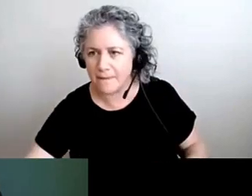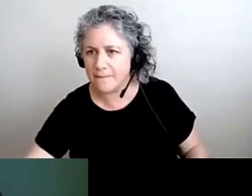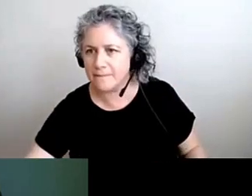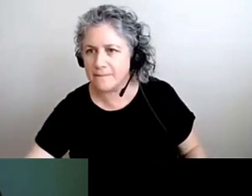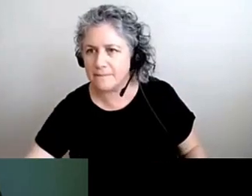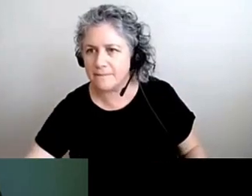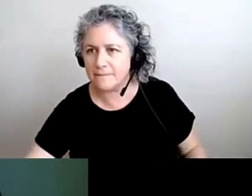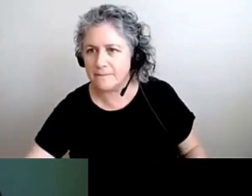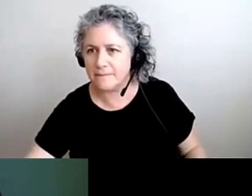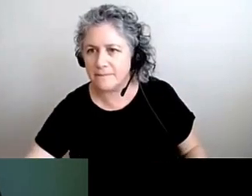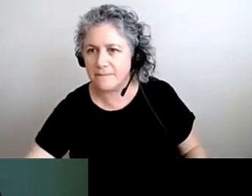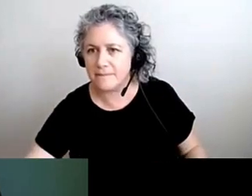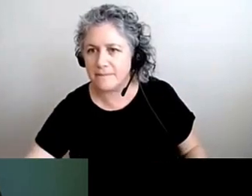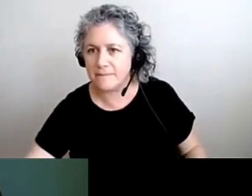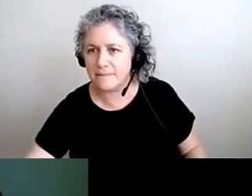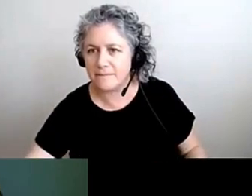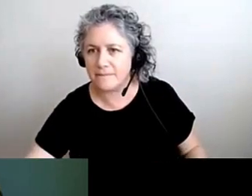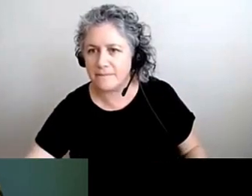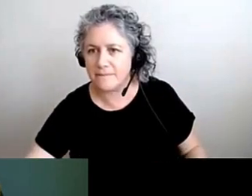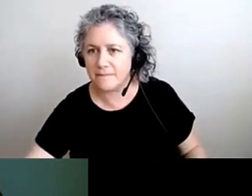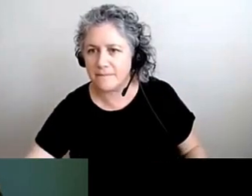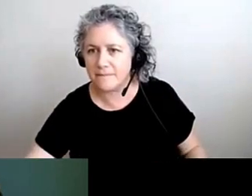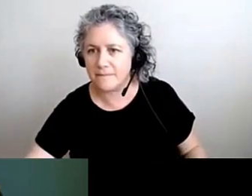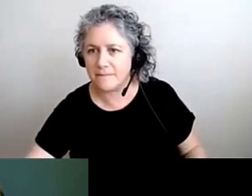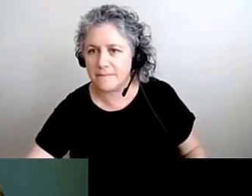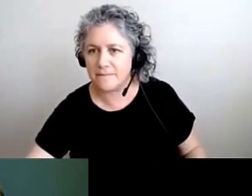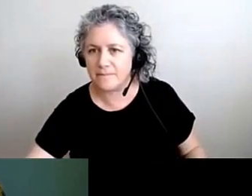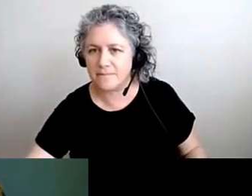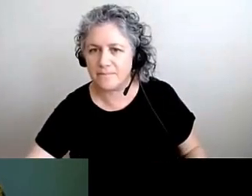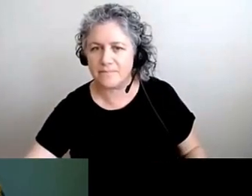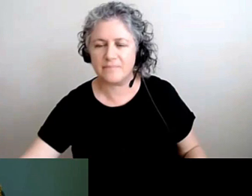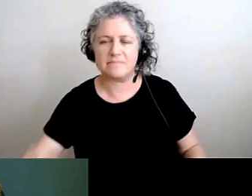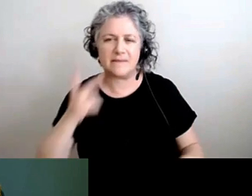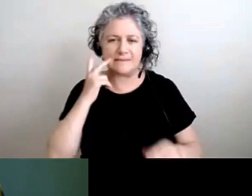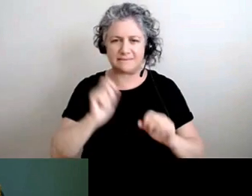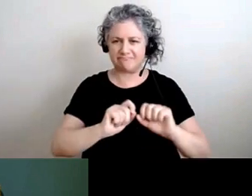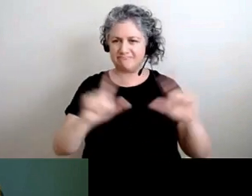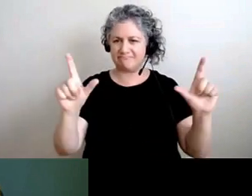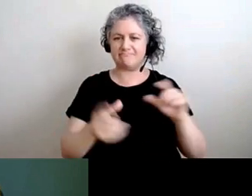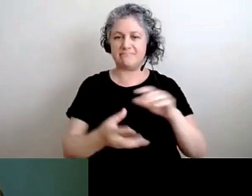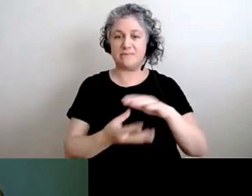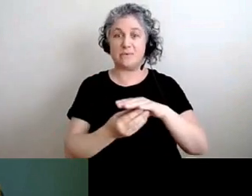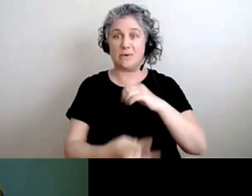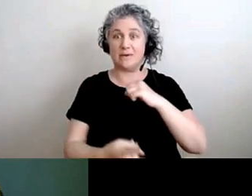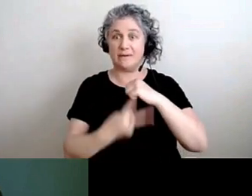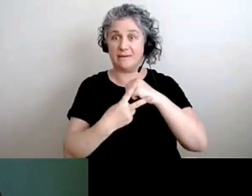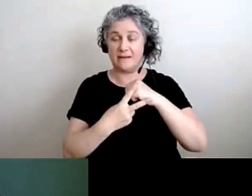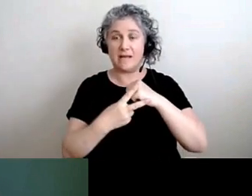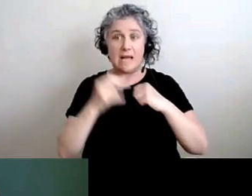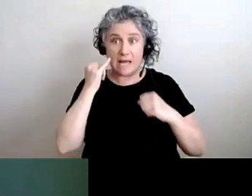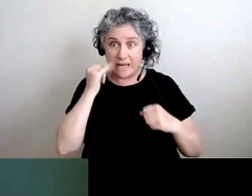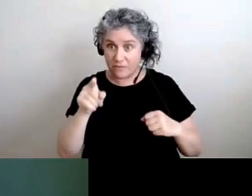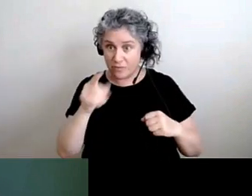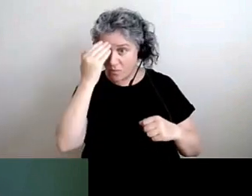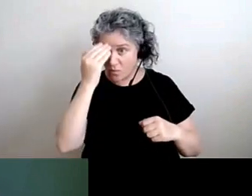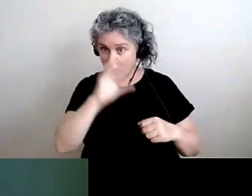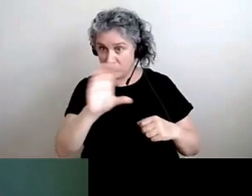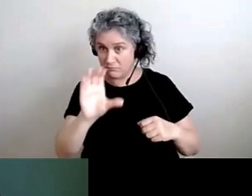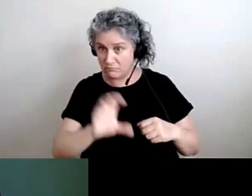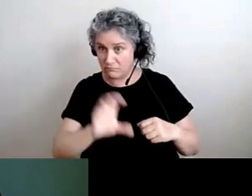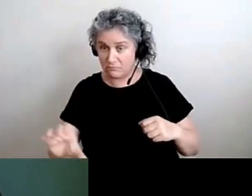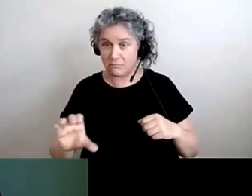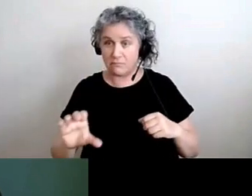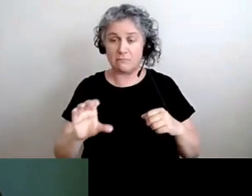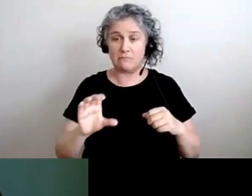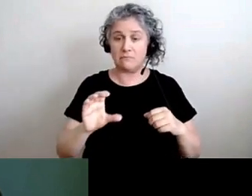Perfect. You will see a pop-up that we turned on the recording. Just so you know, if you're ever using Zoom, the difference between recording to the cloud and the recording